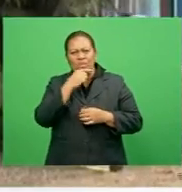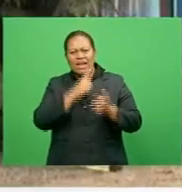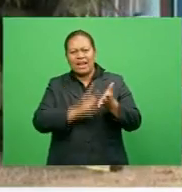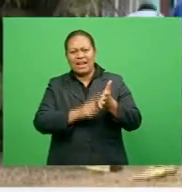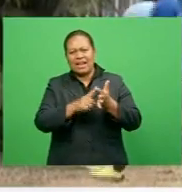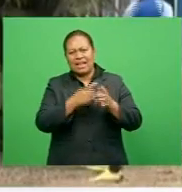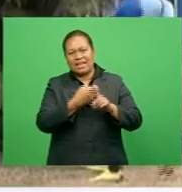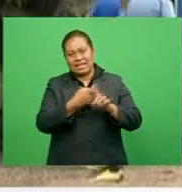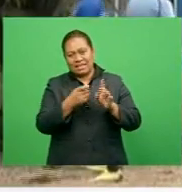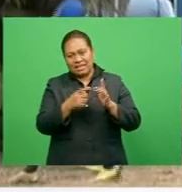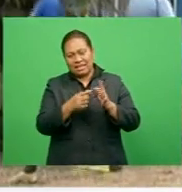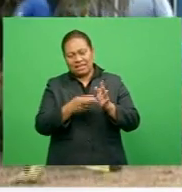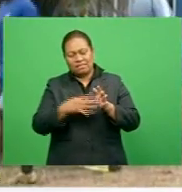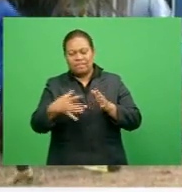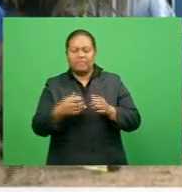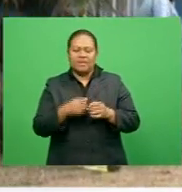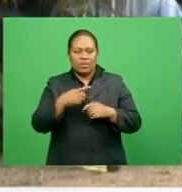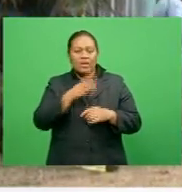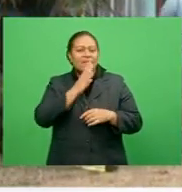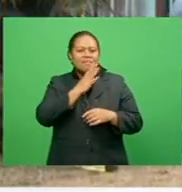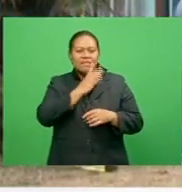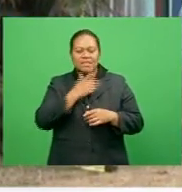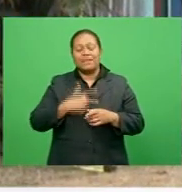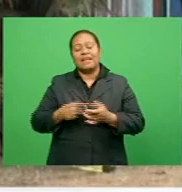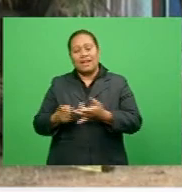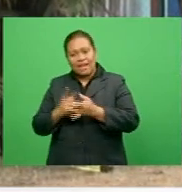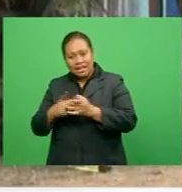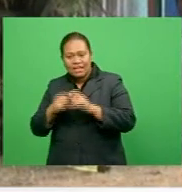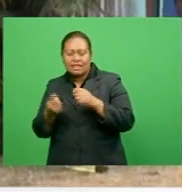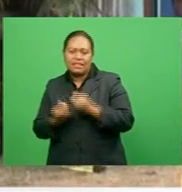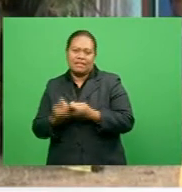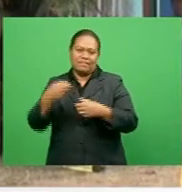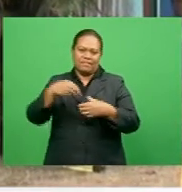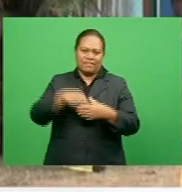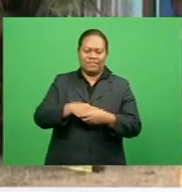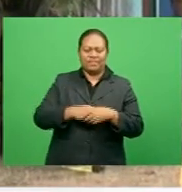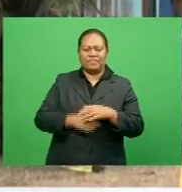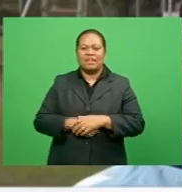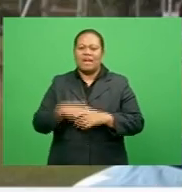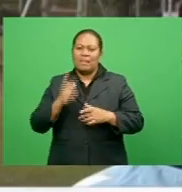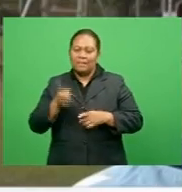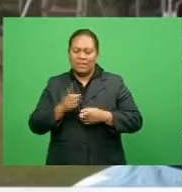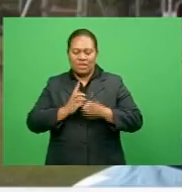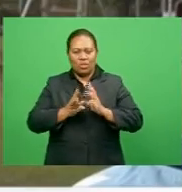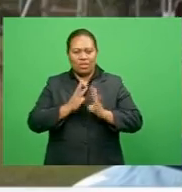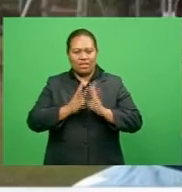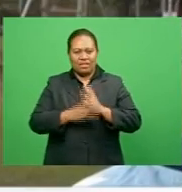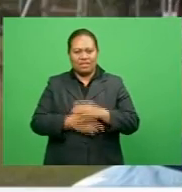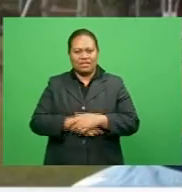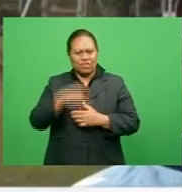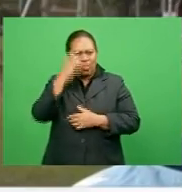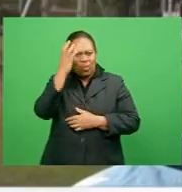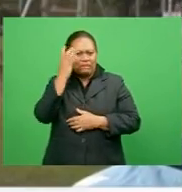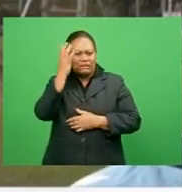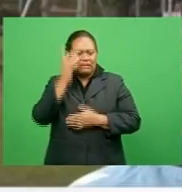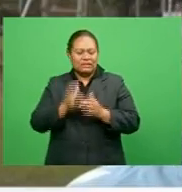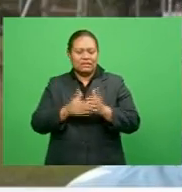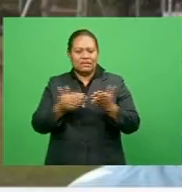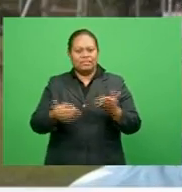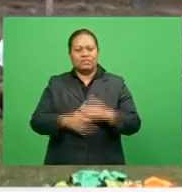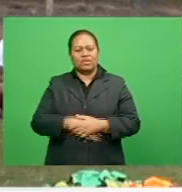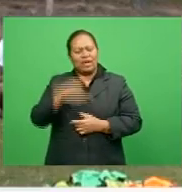Ngonerau, but another factor that the Mbambasing Alliance is weary of is the weather. This time I think so things should be better.